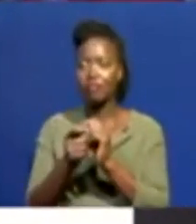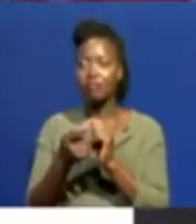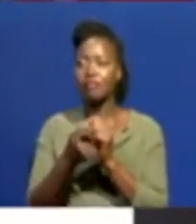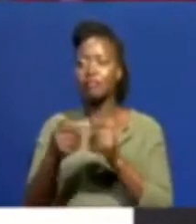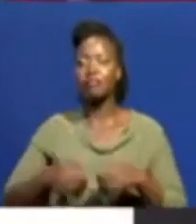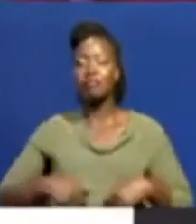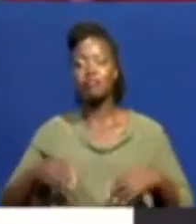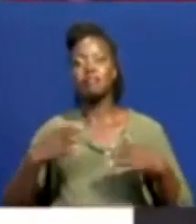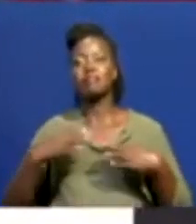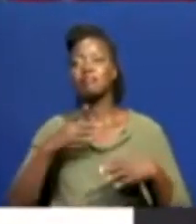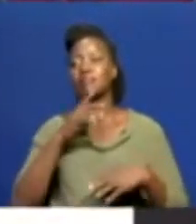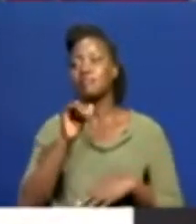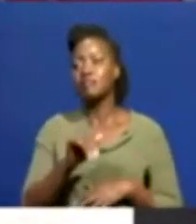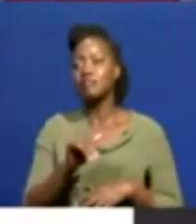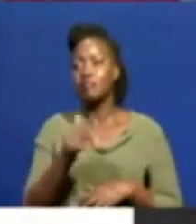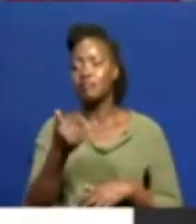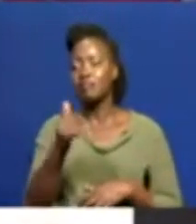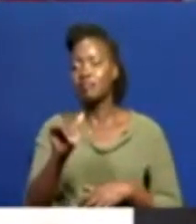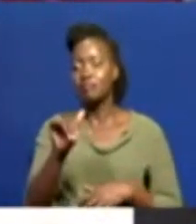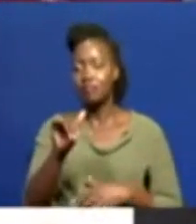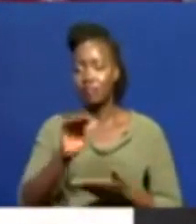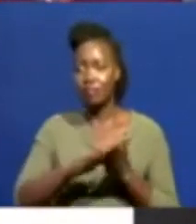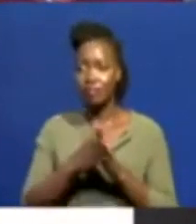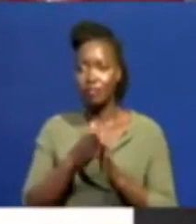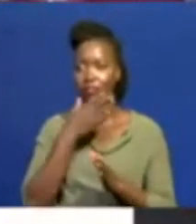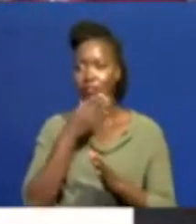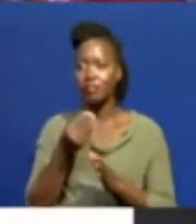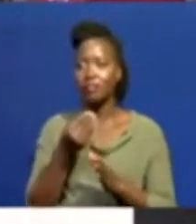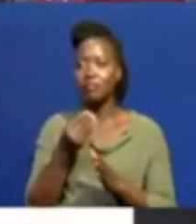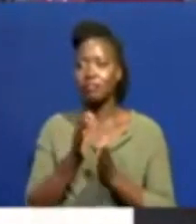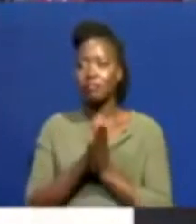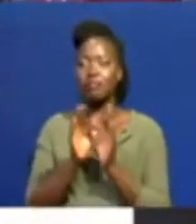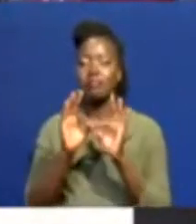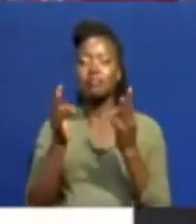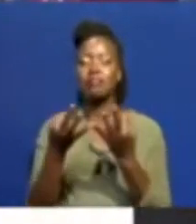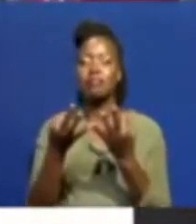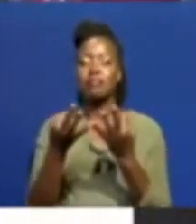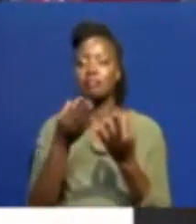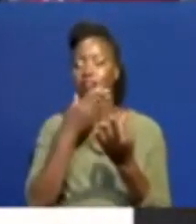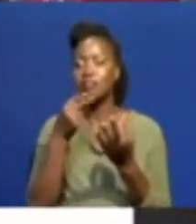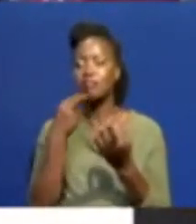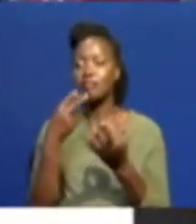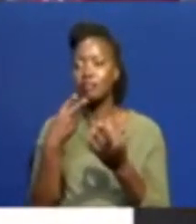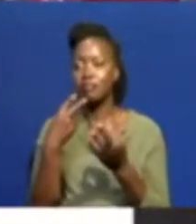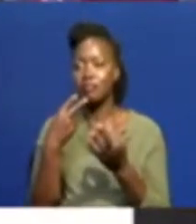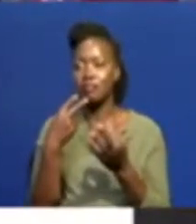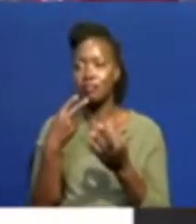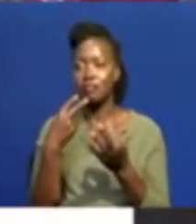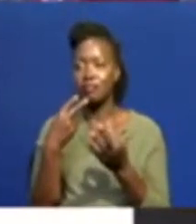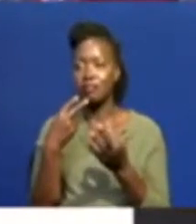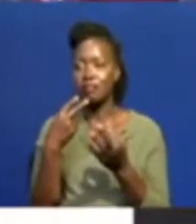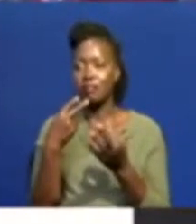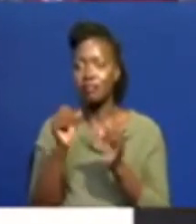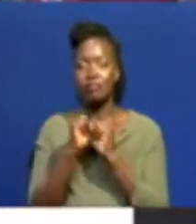young people so that they can become men with their families, men who are who